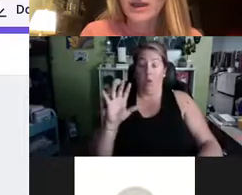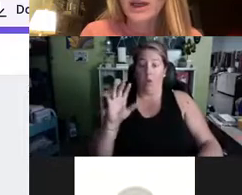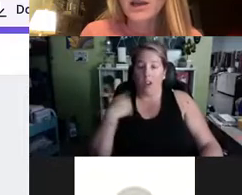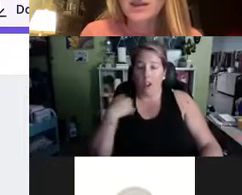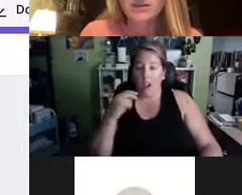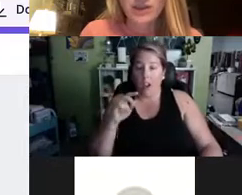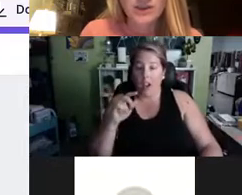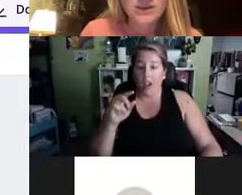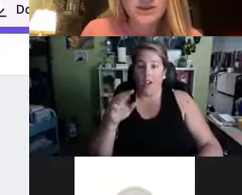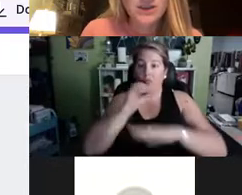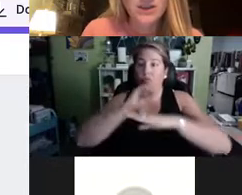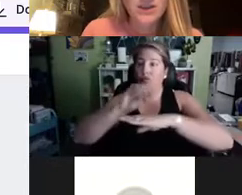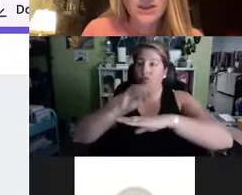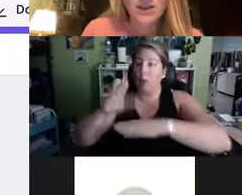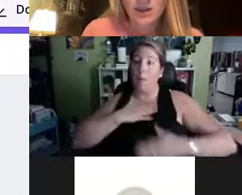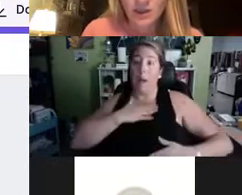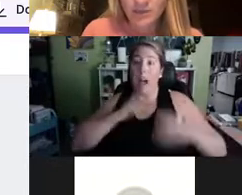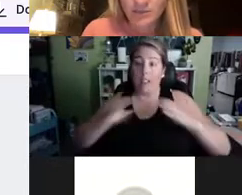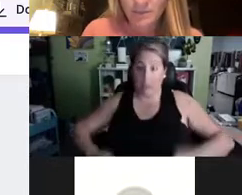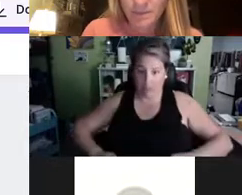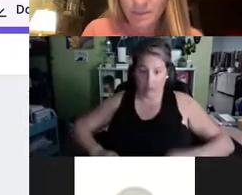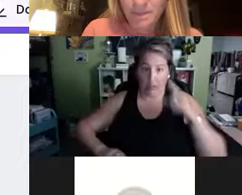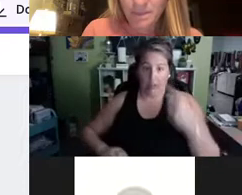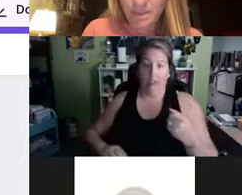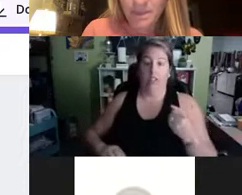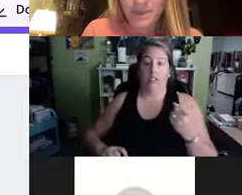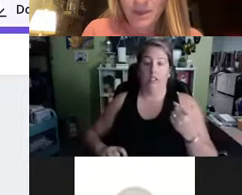send with my customers